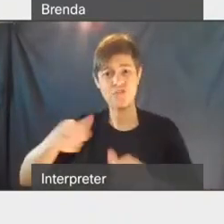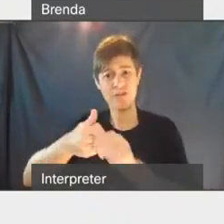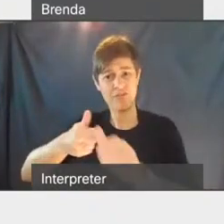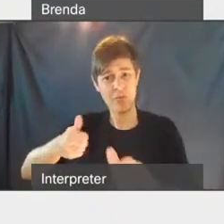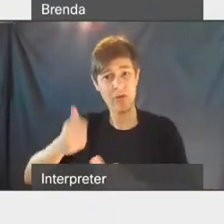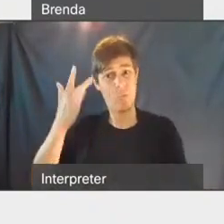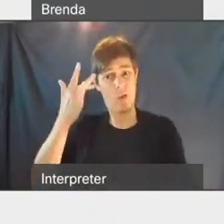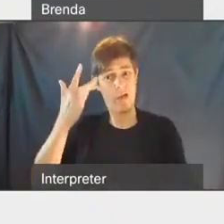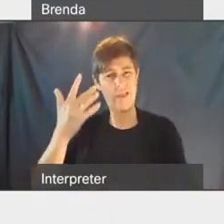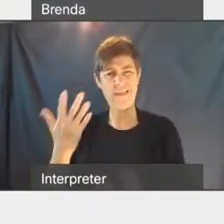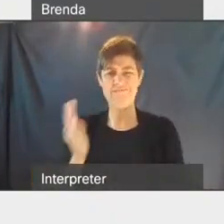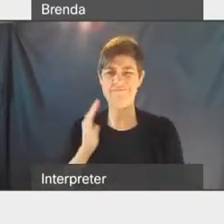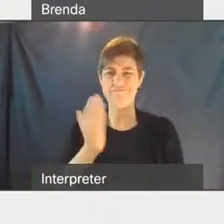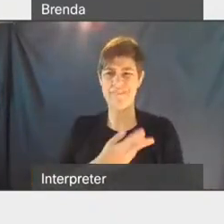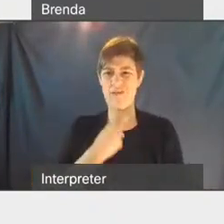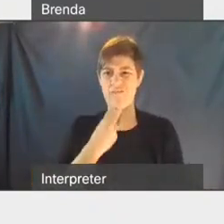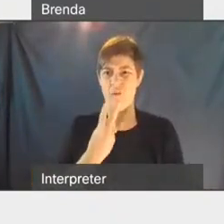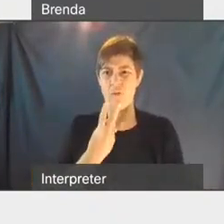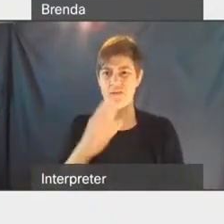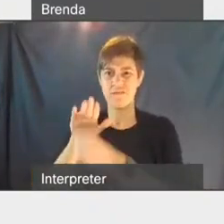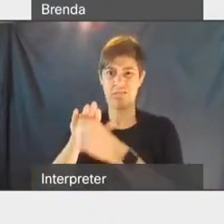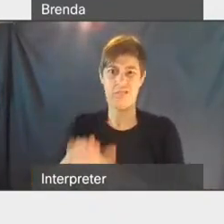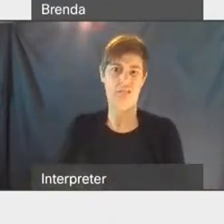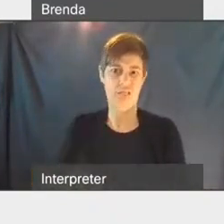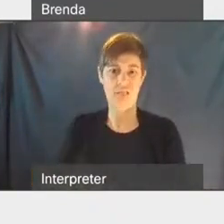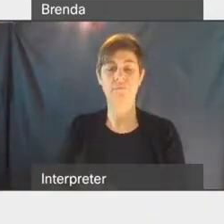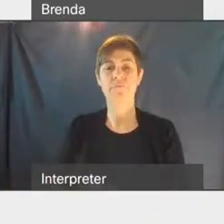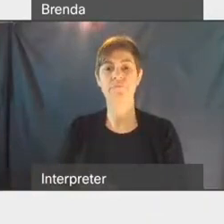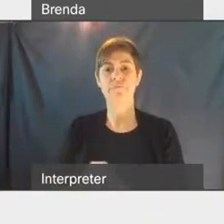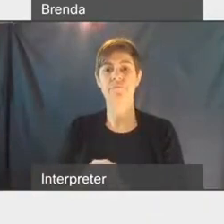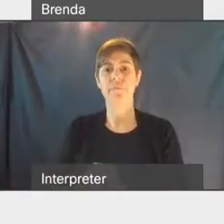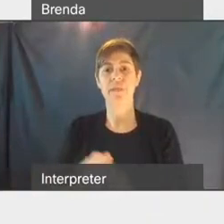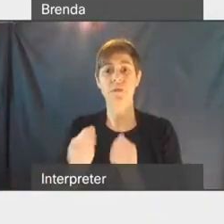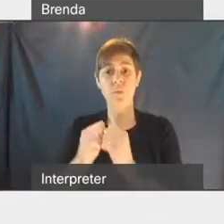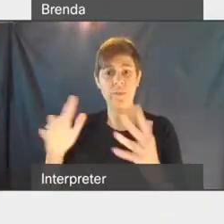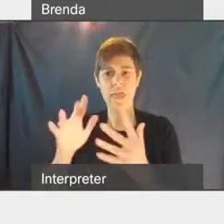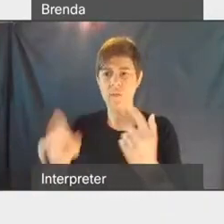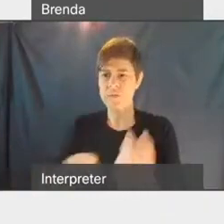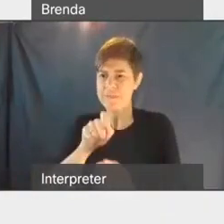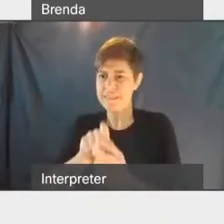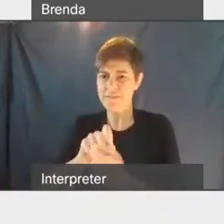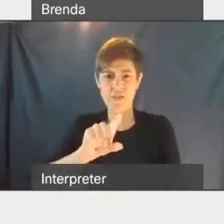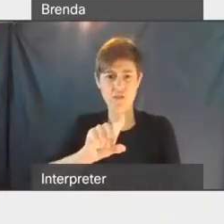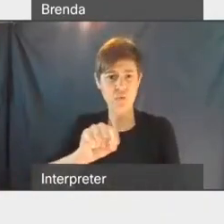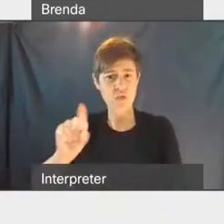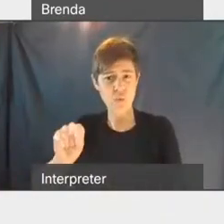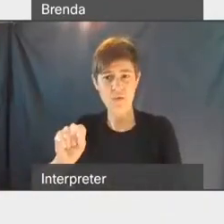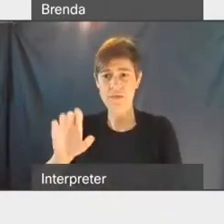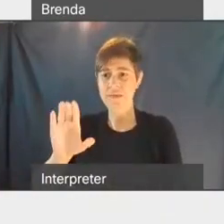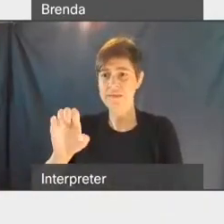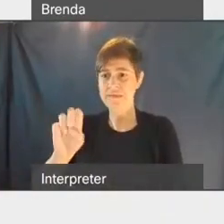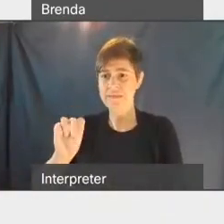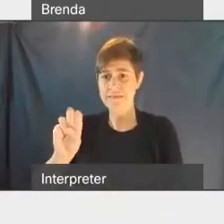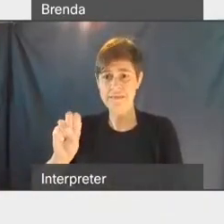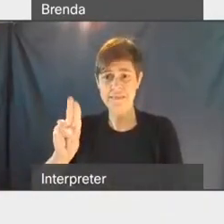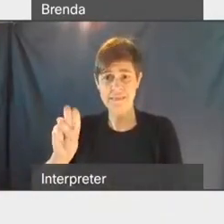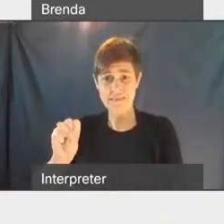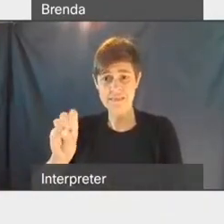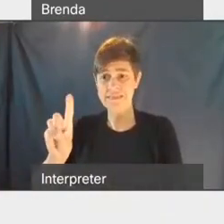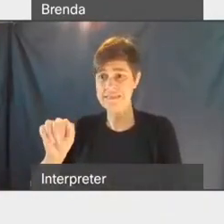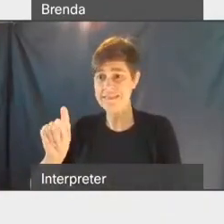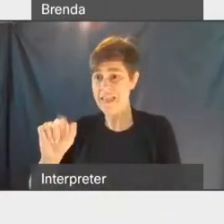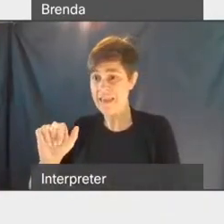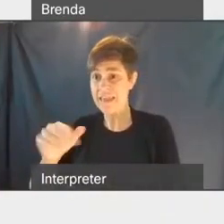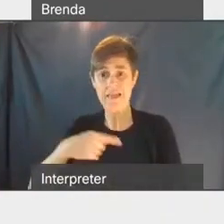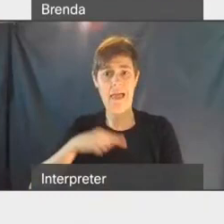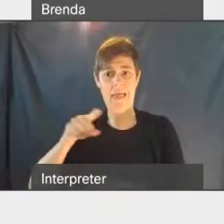communities. Without detailed 2020 census data, I cannot make suggestions about the composition of